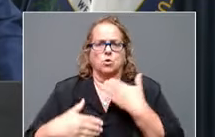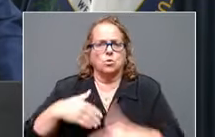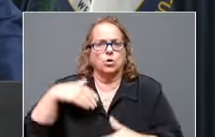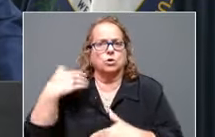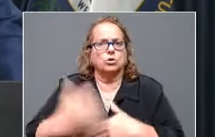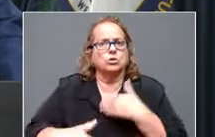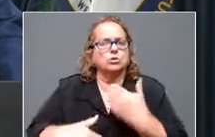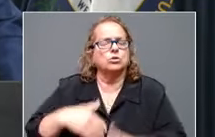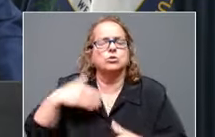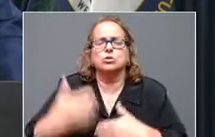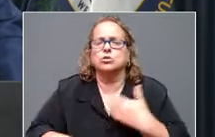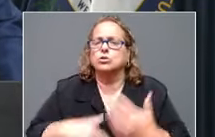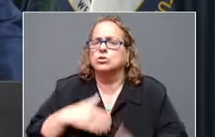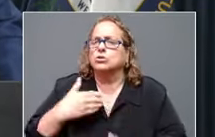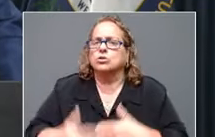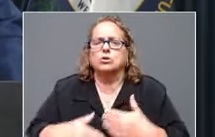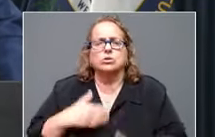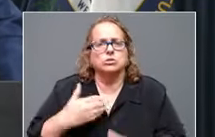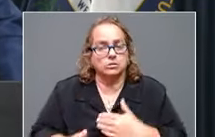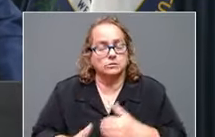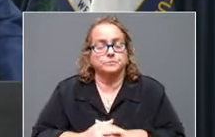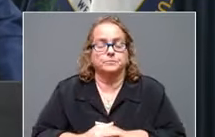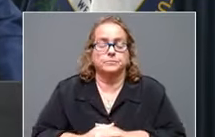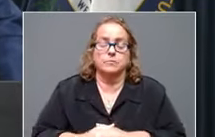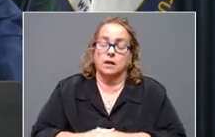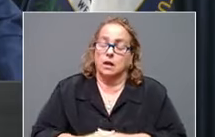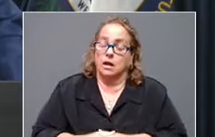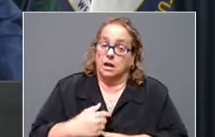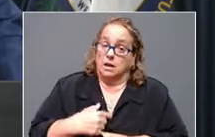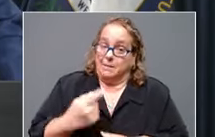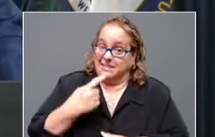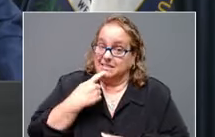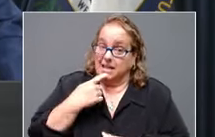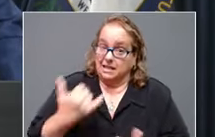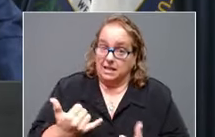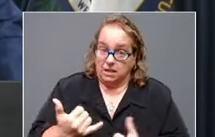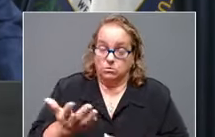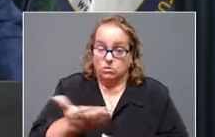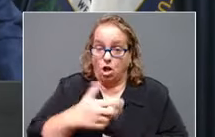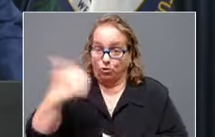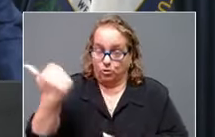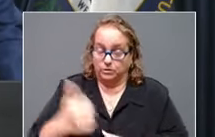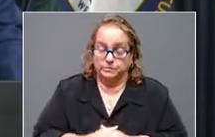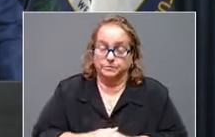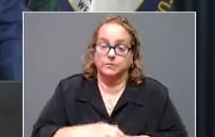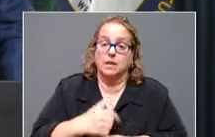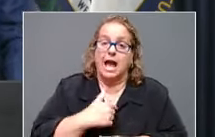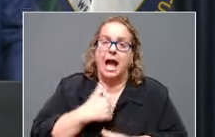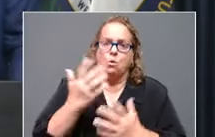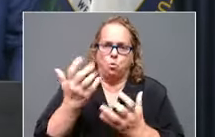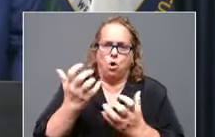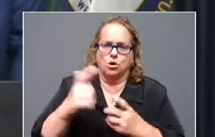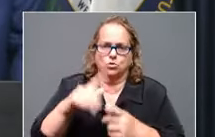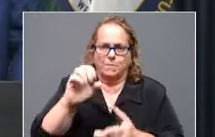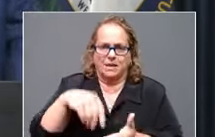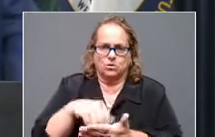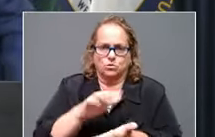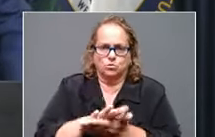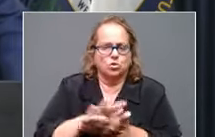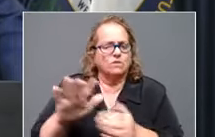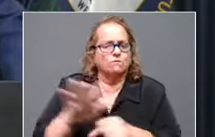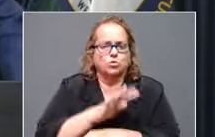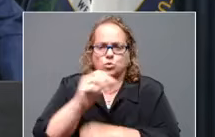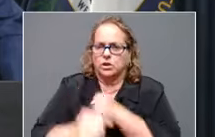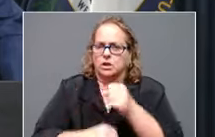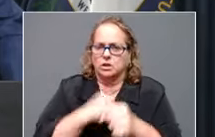that every single day. And this mask mandate, along with promoting vaccination clinics